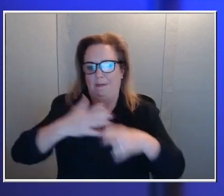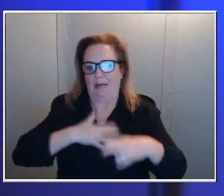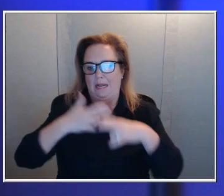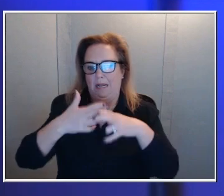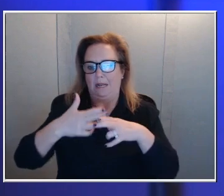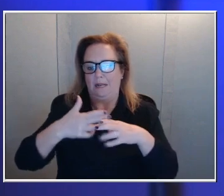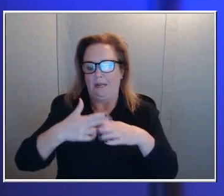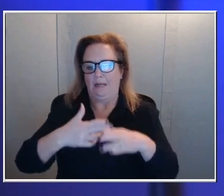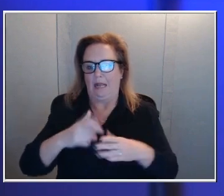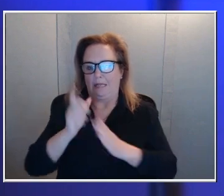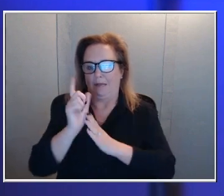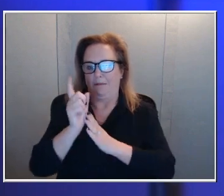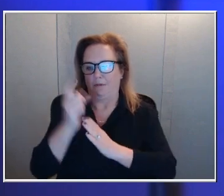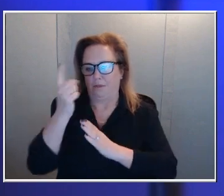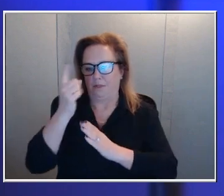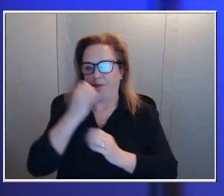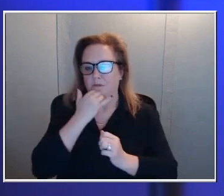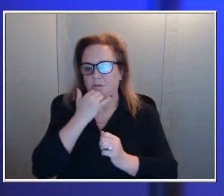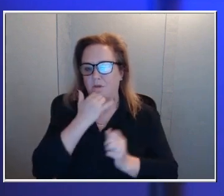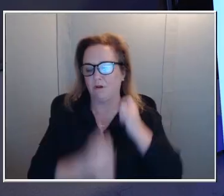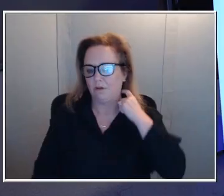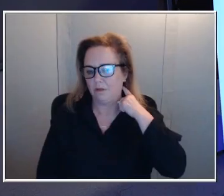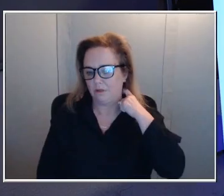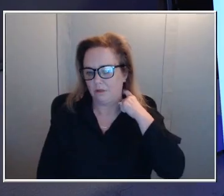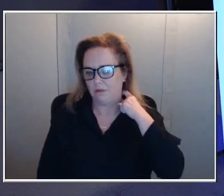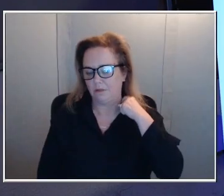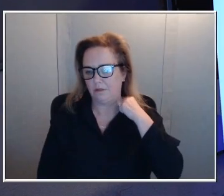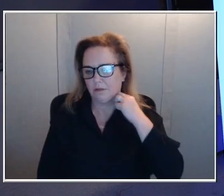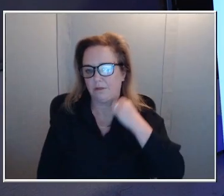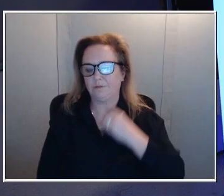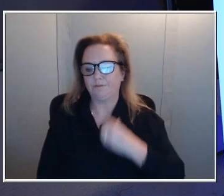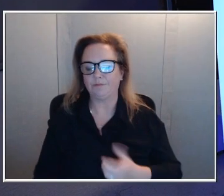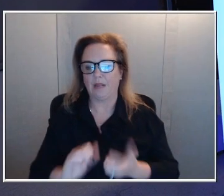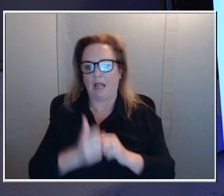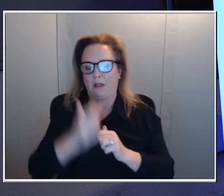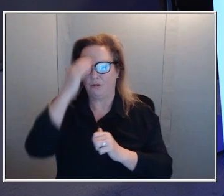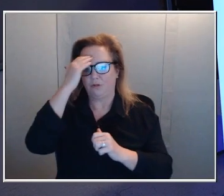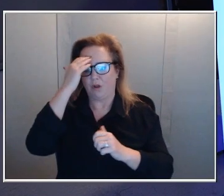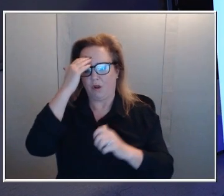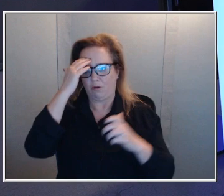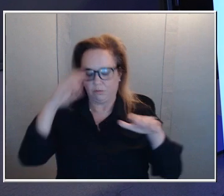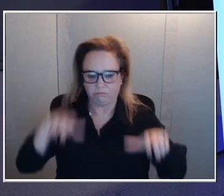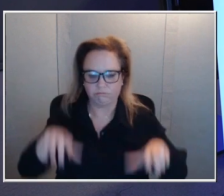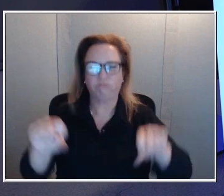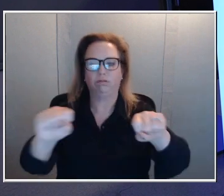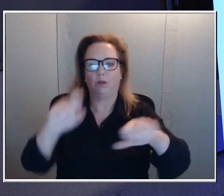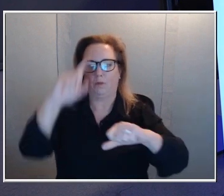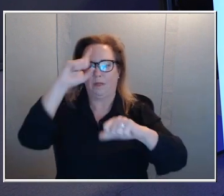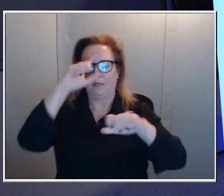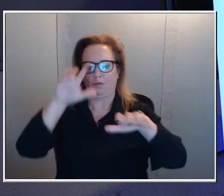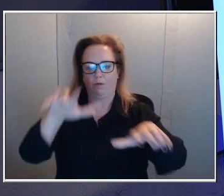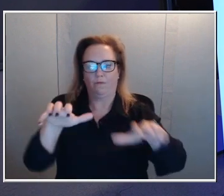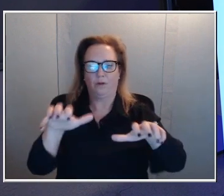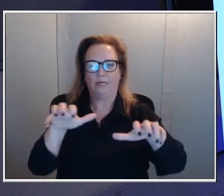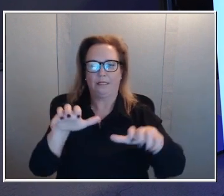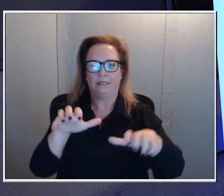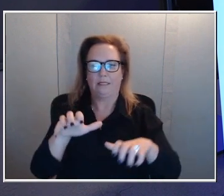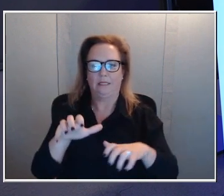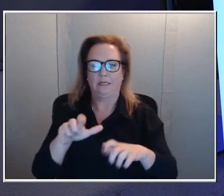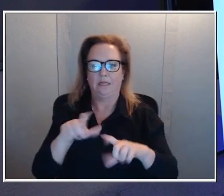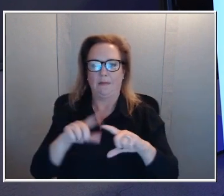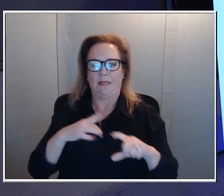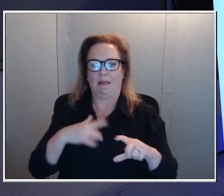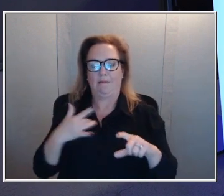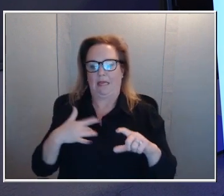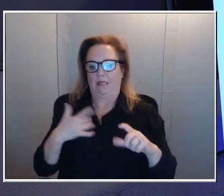at that moment, I knew something was wrong. How did you know to go into action? I mean, we think we're going to freeze up in that moment, but was there that feeling of,